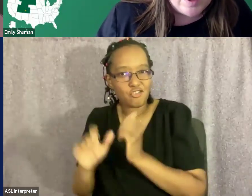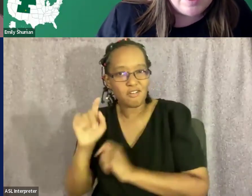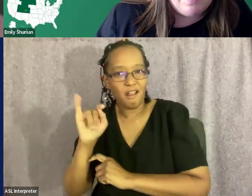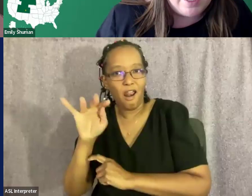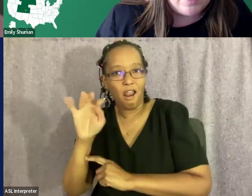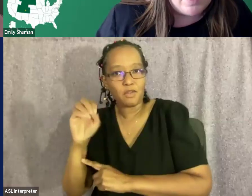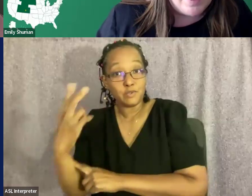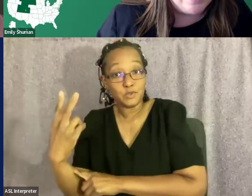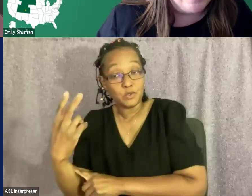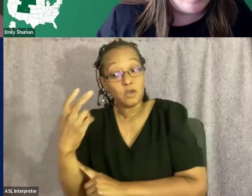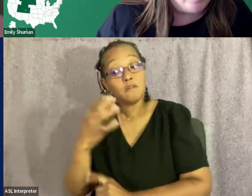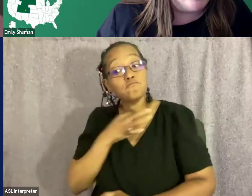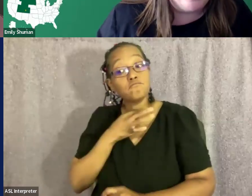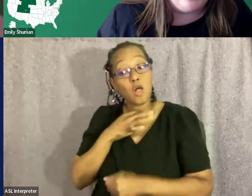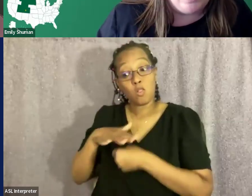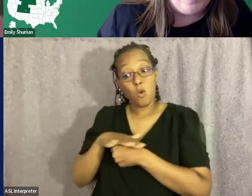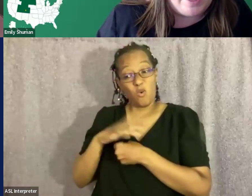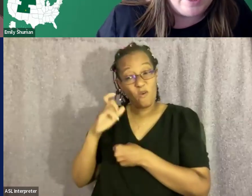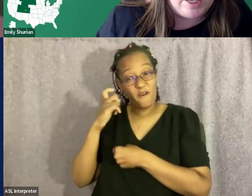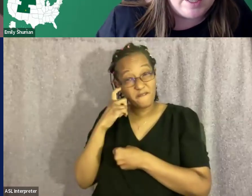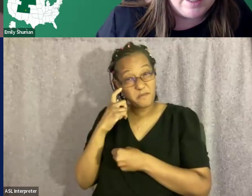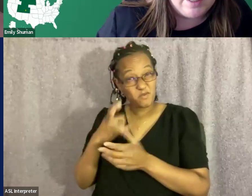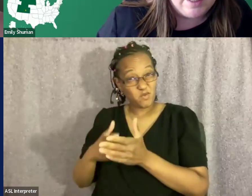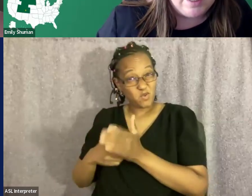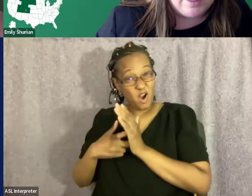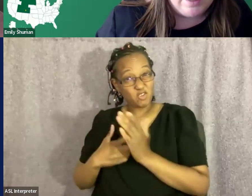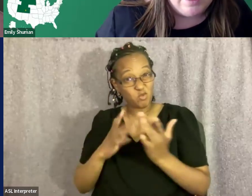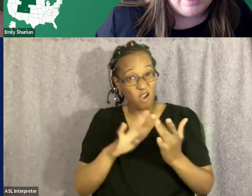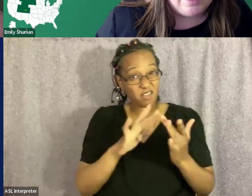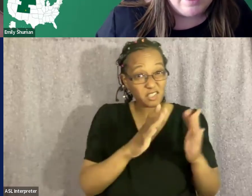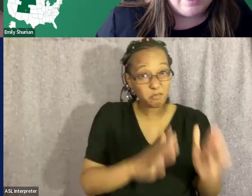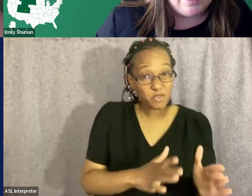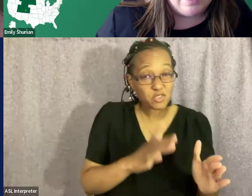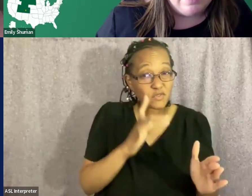contact the person making the request as part of any determination?